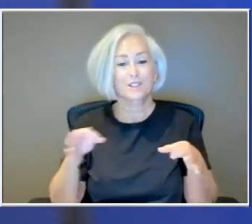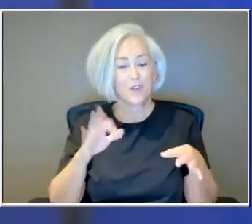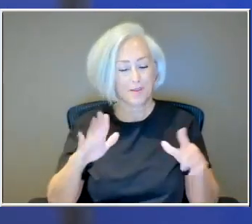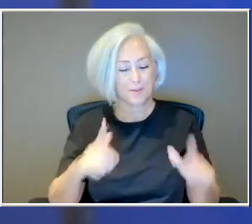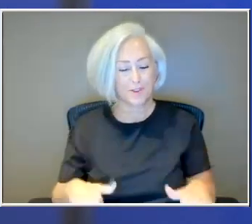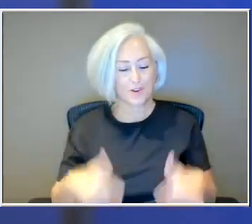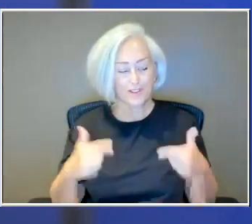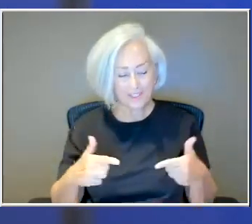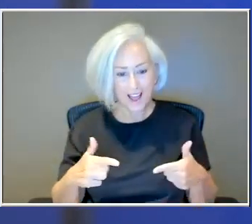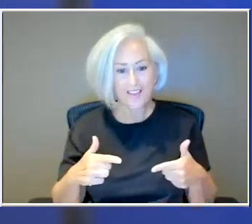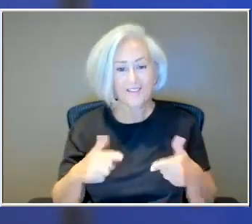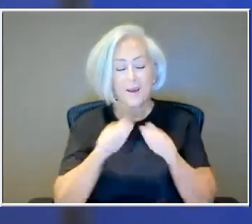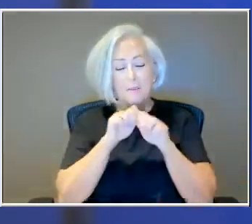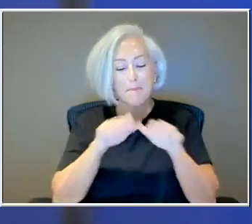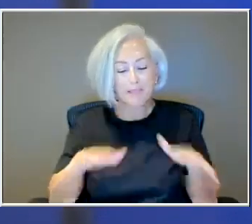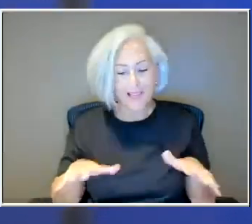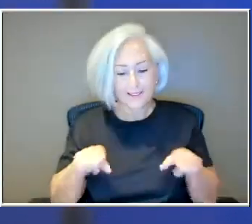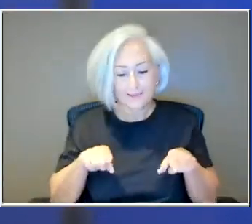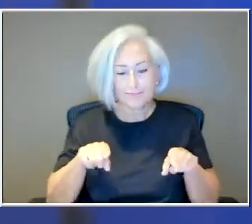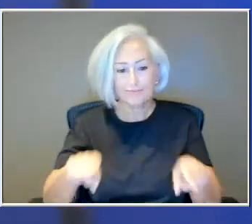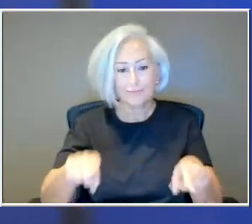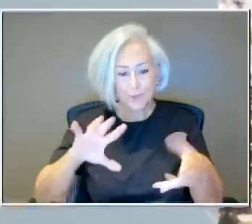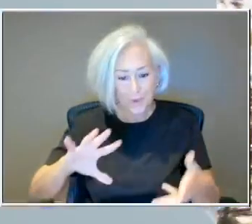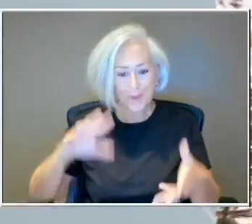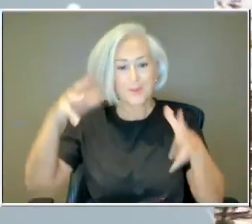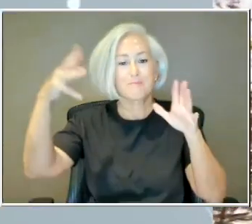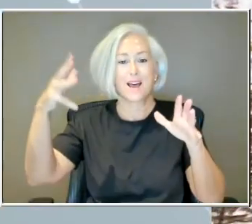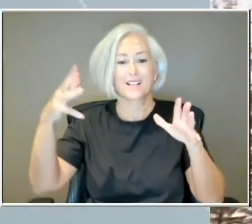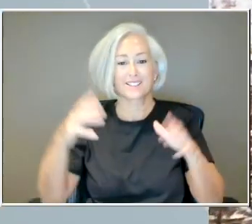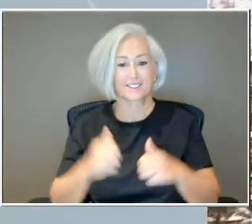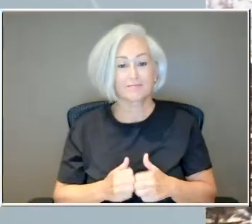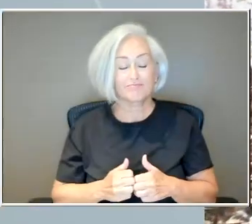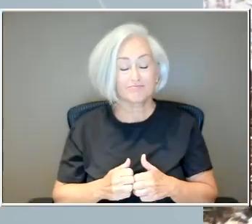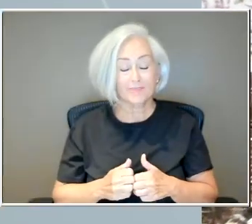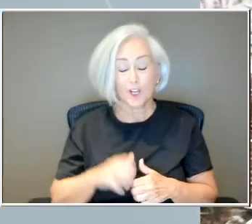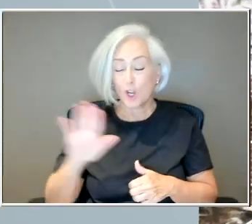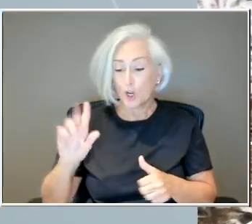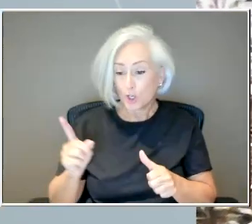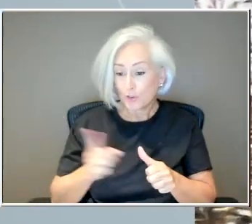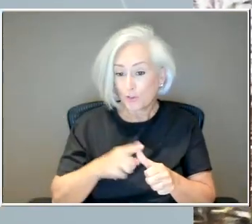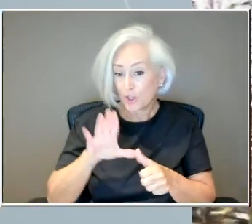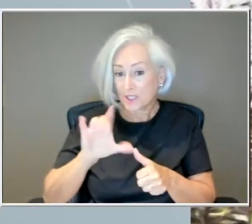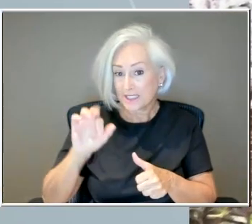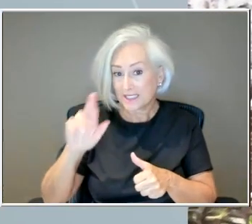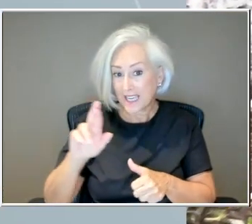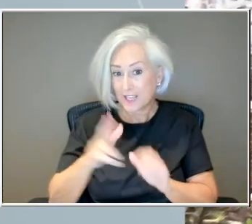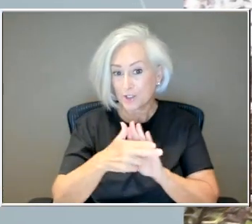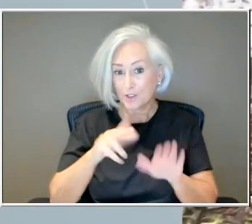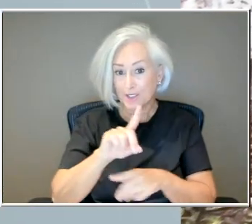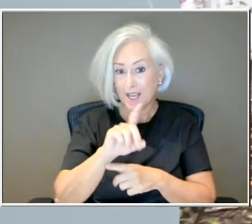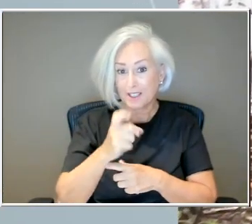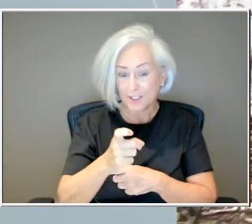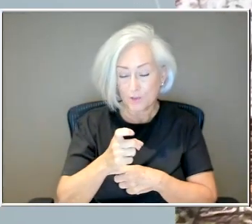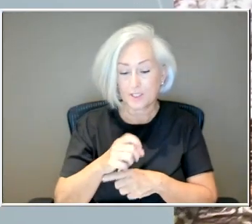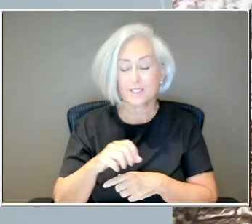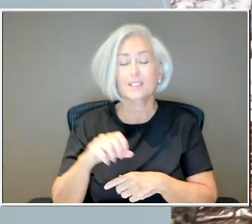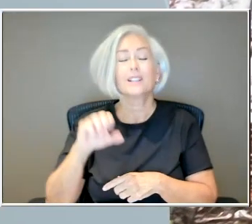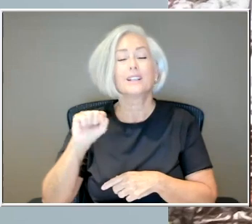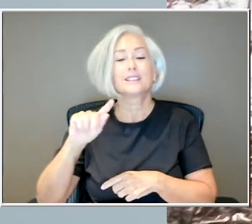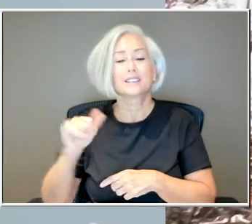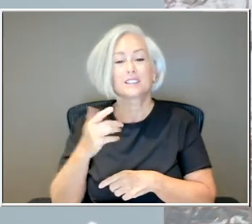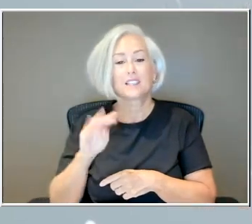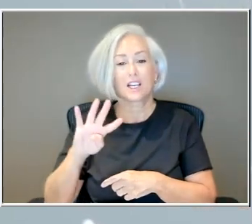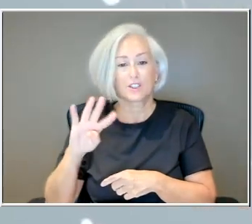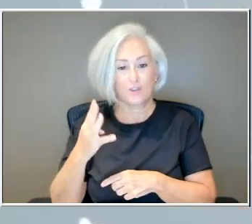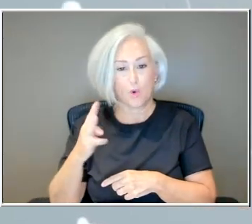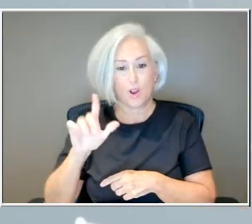not to get pretty messy after all she's been through. Her first cancer diagnosis was stage 4 lymphoma back in 2000. Since then,